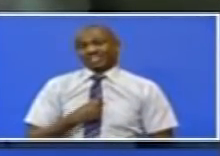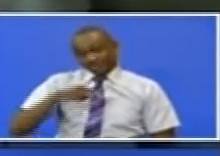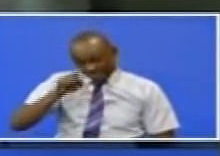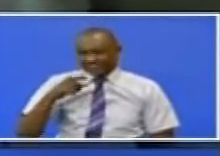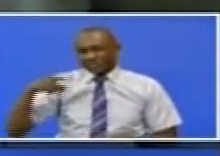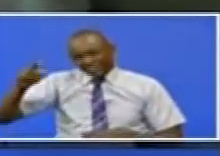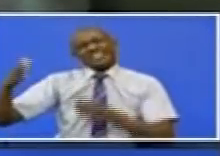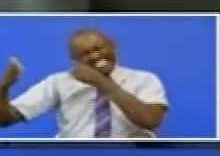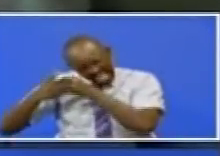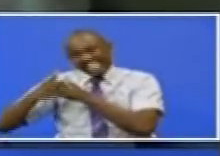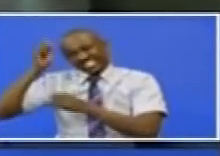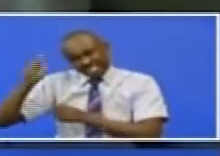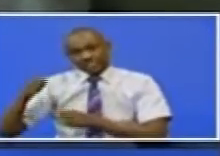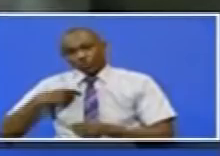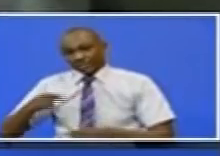about 9 of them,